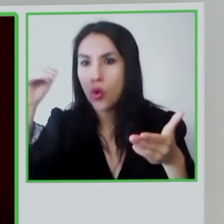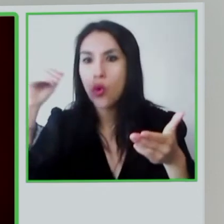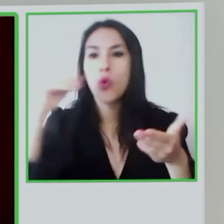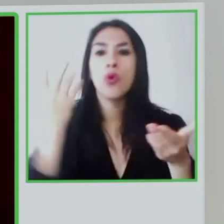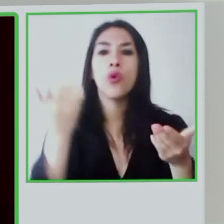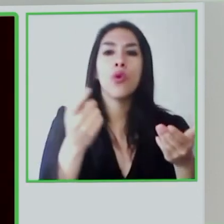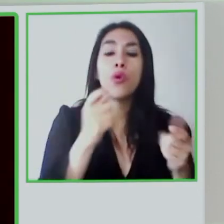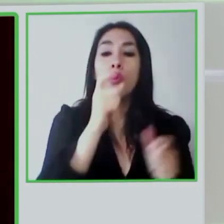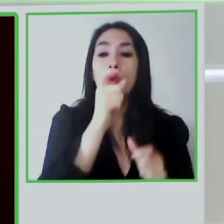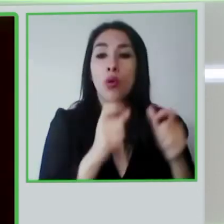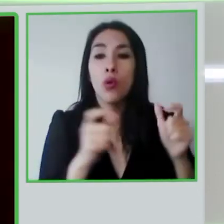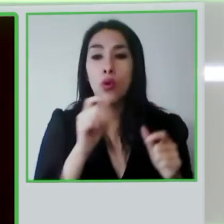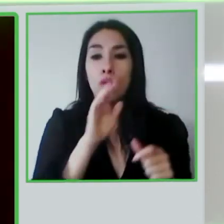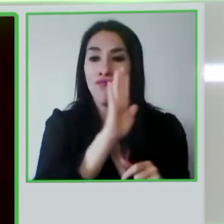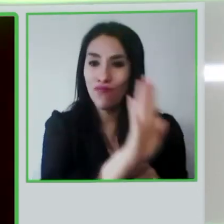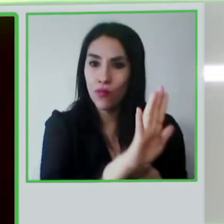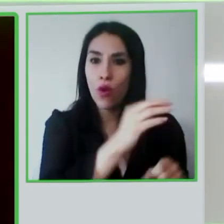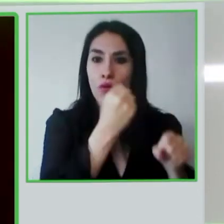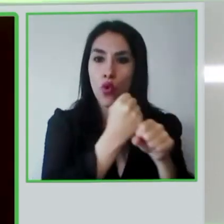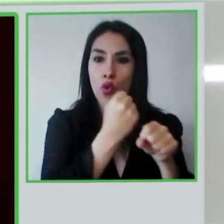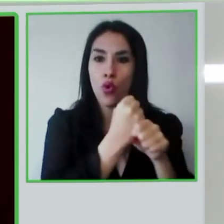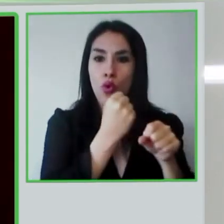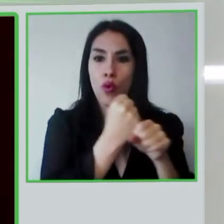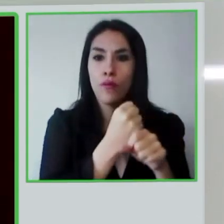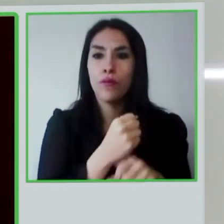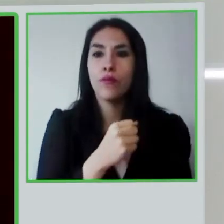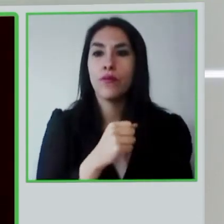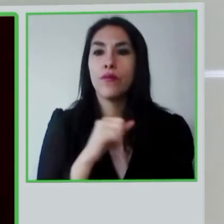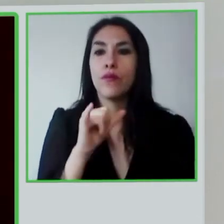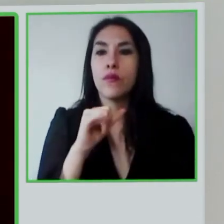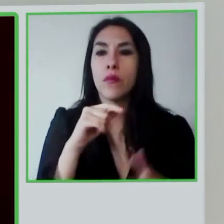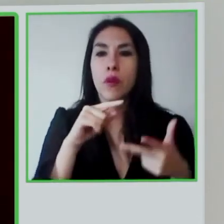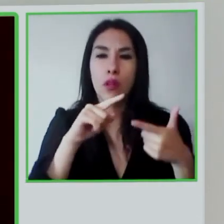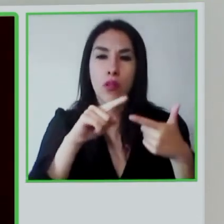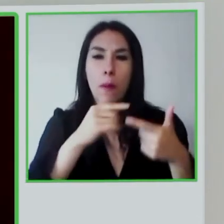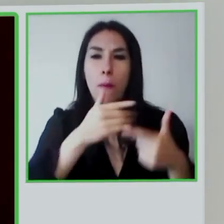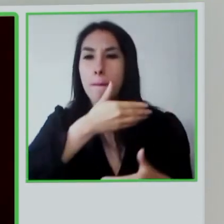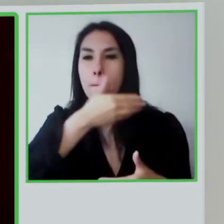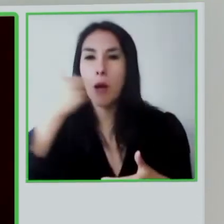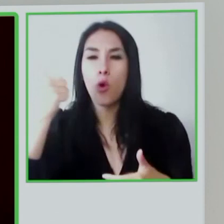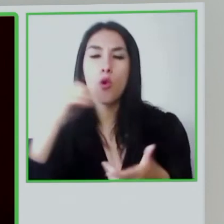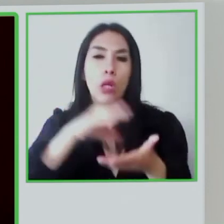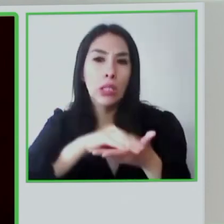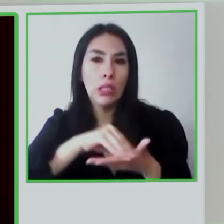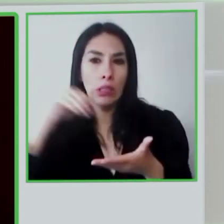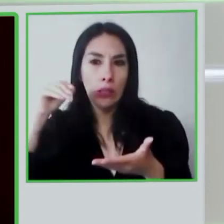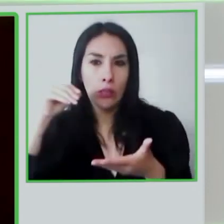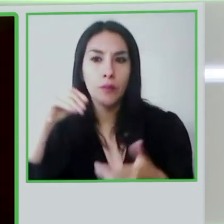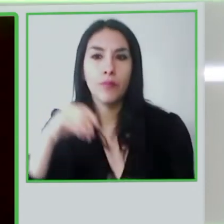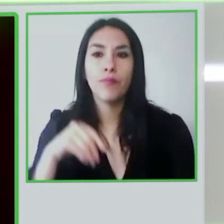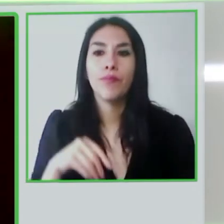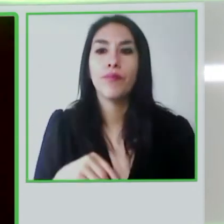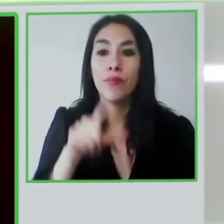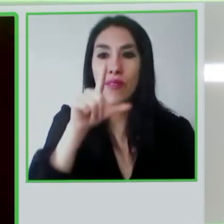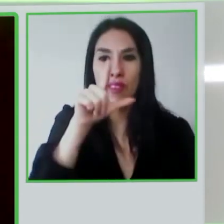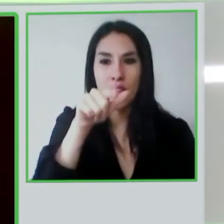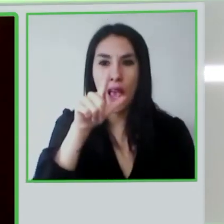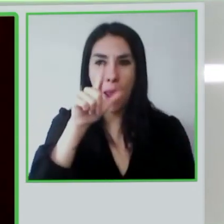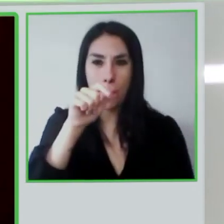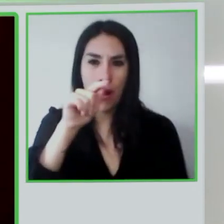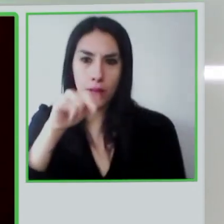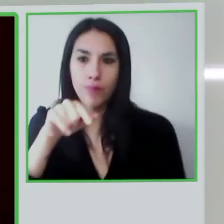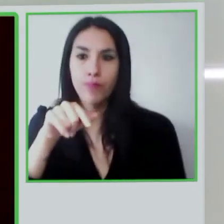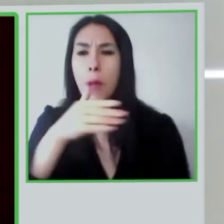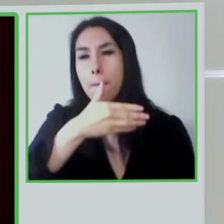recruit people based on their abilities. That's the best way to face their customers, clients,